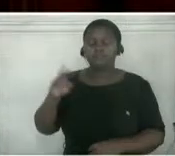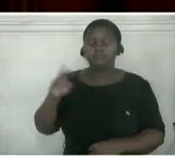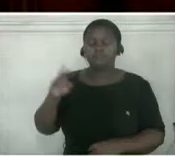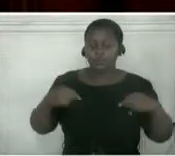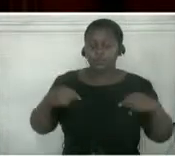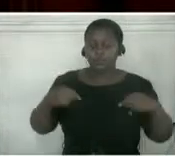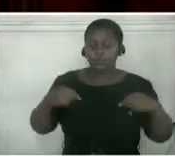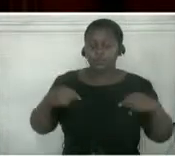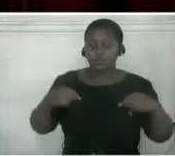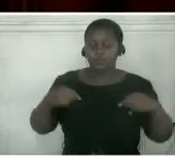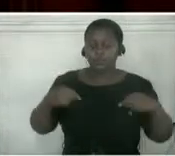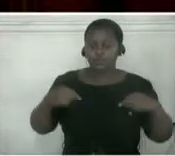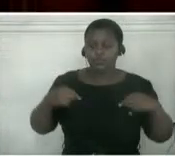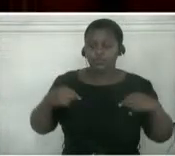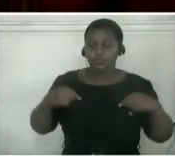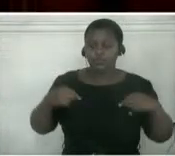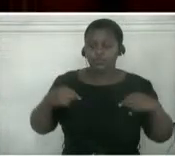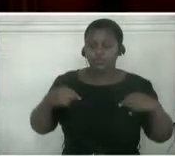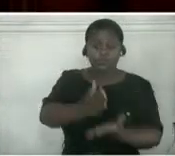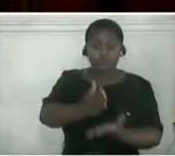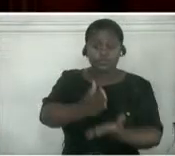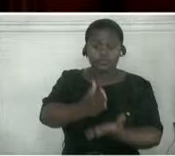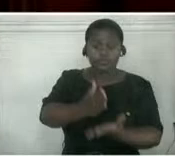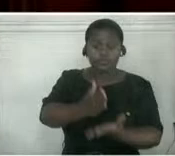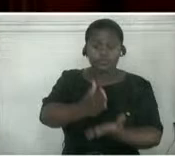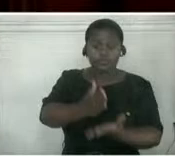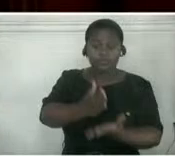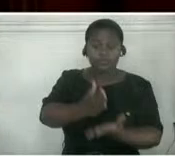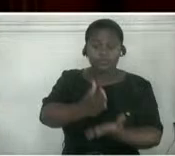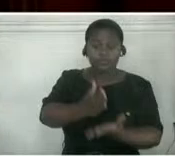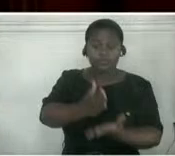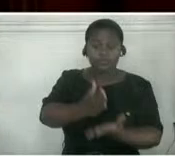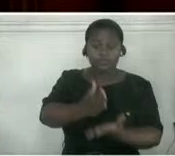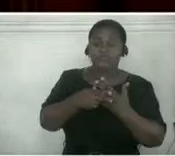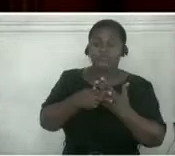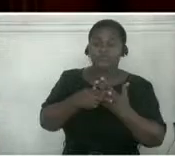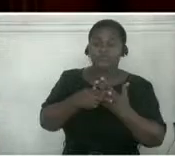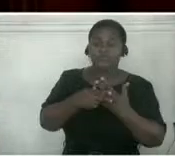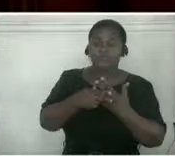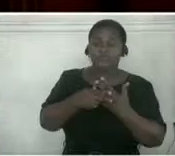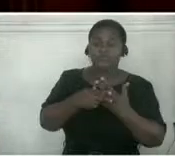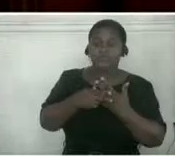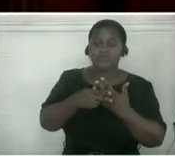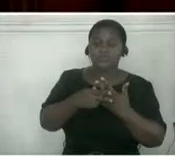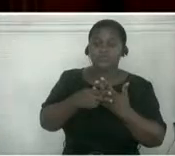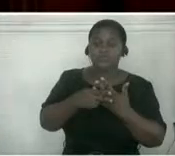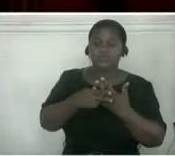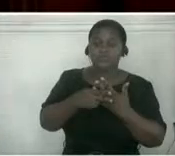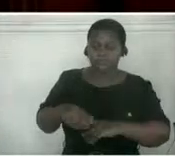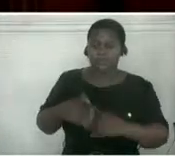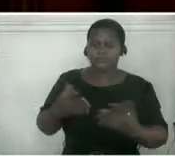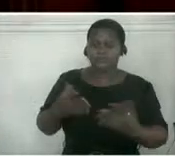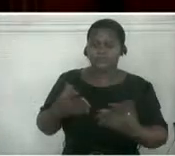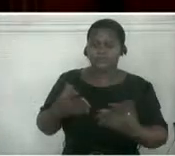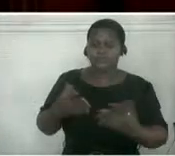working hard to ensure that all of these projects are being implemented. In